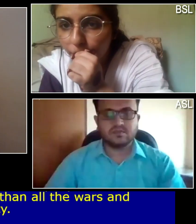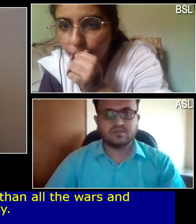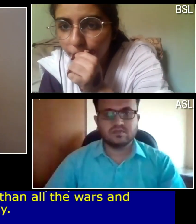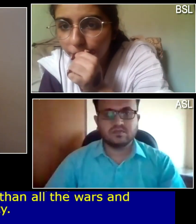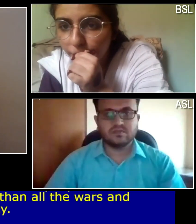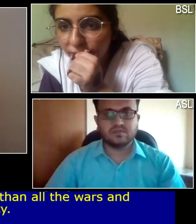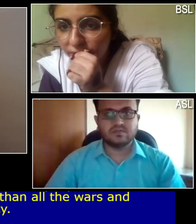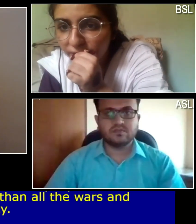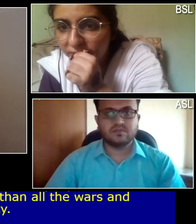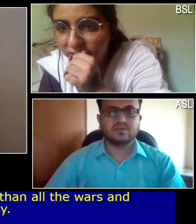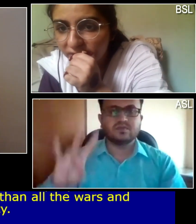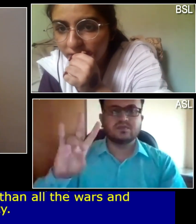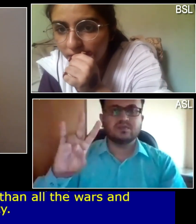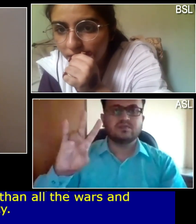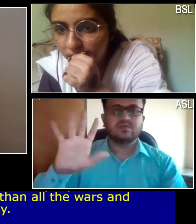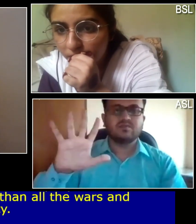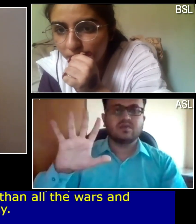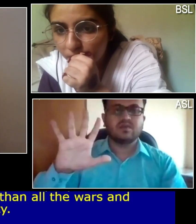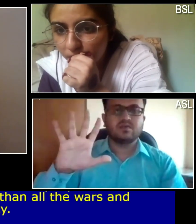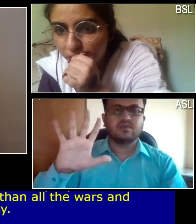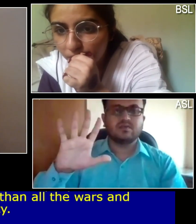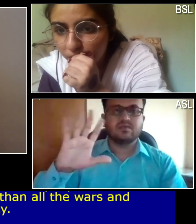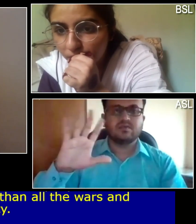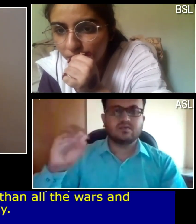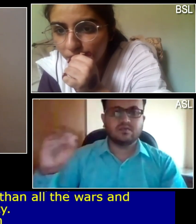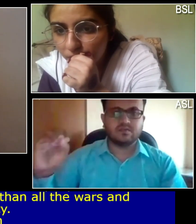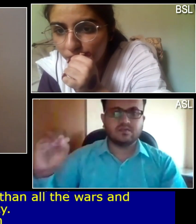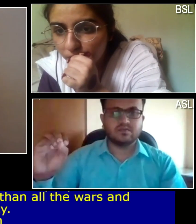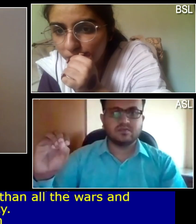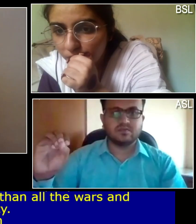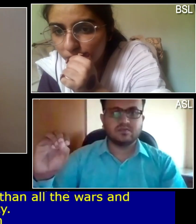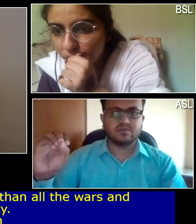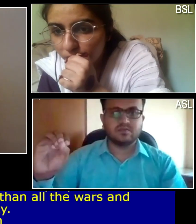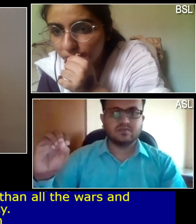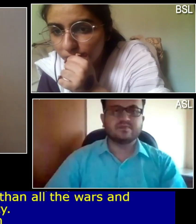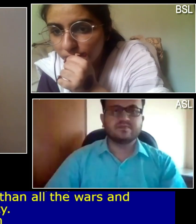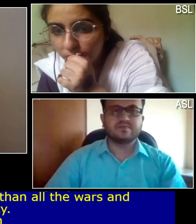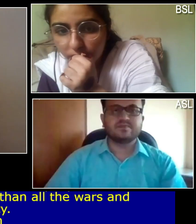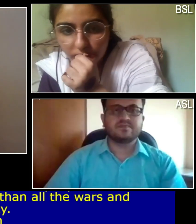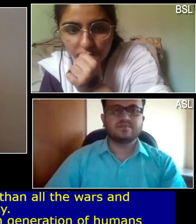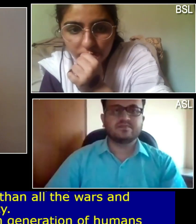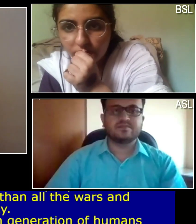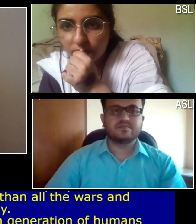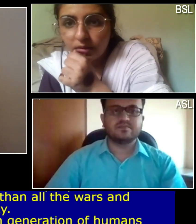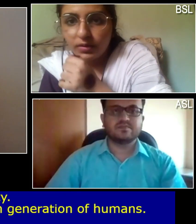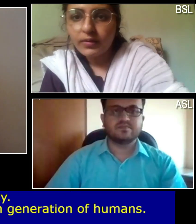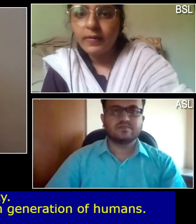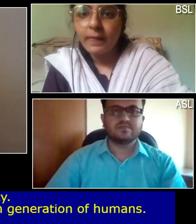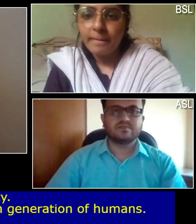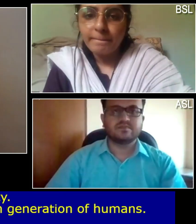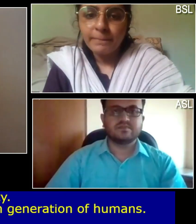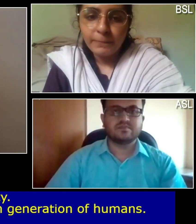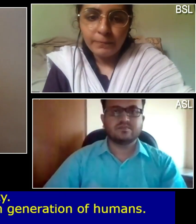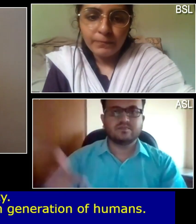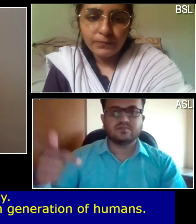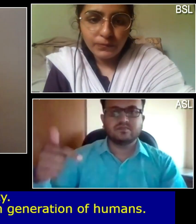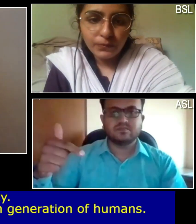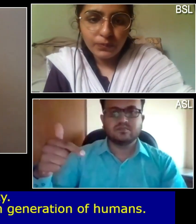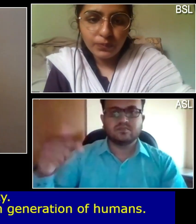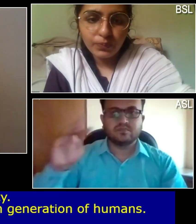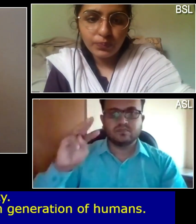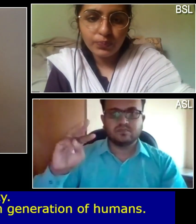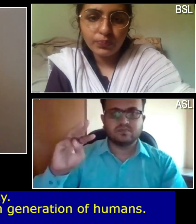7,500th generation of humans. There are perhaps been 7,500 generations. And we happen to be